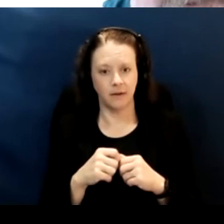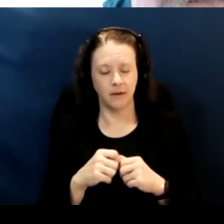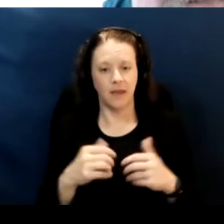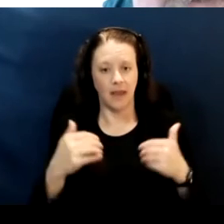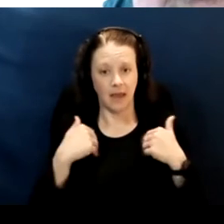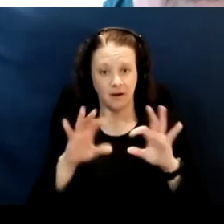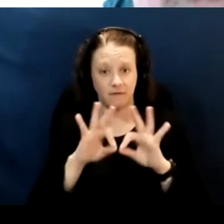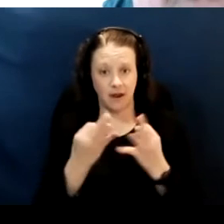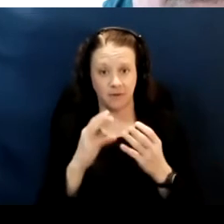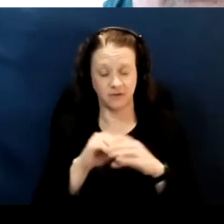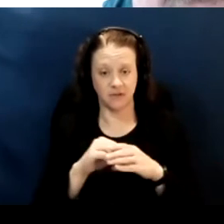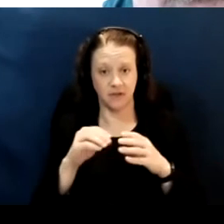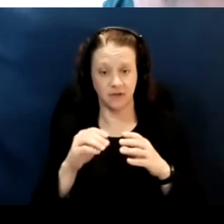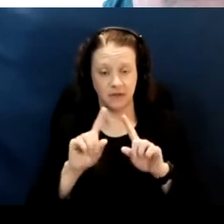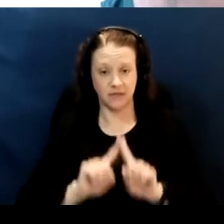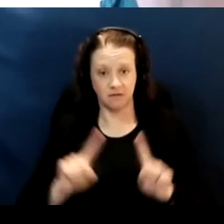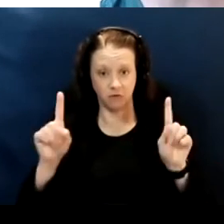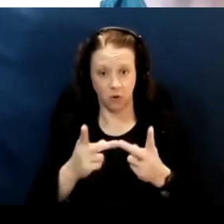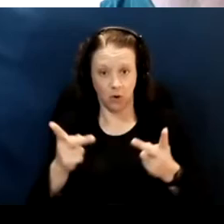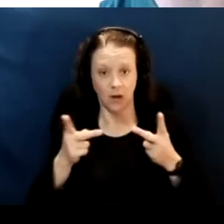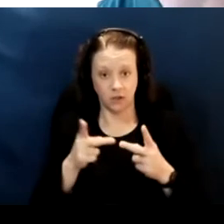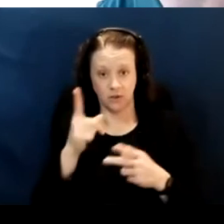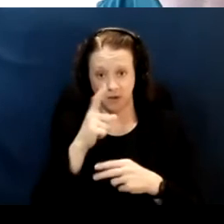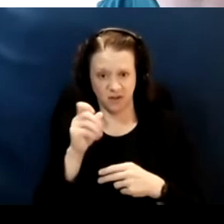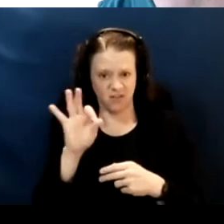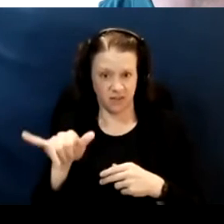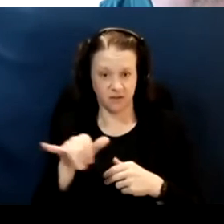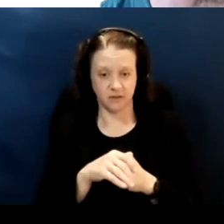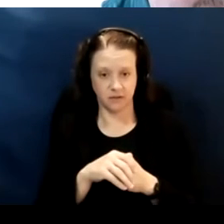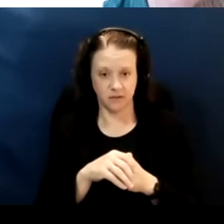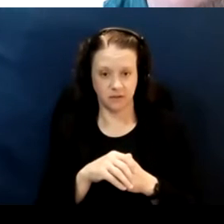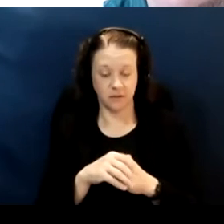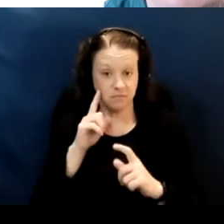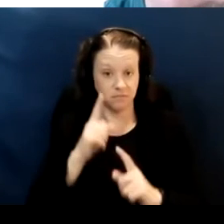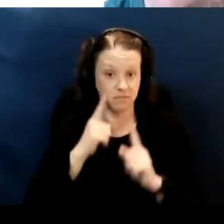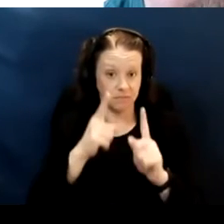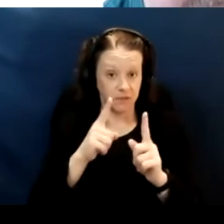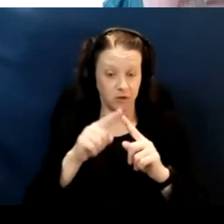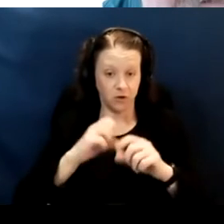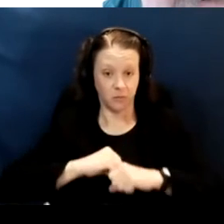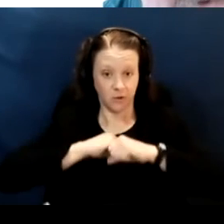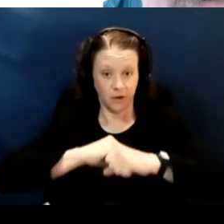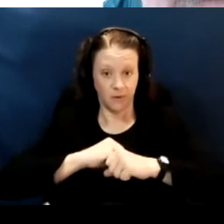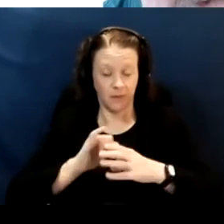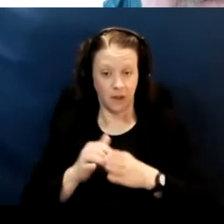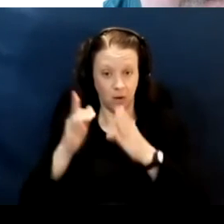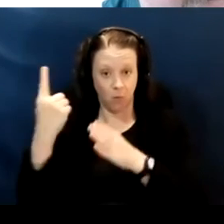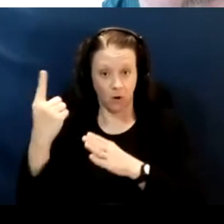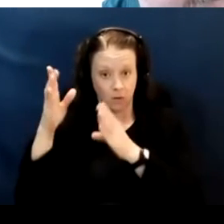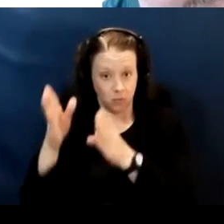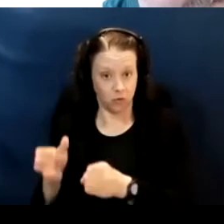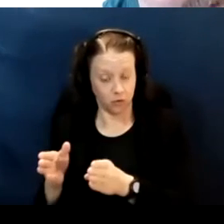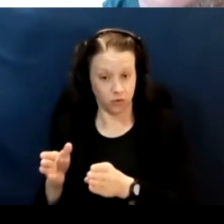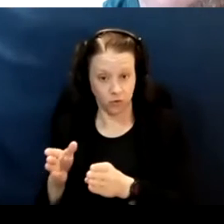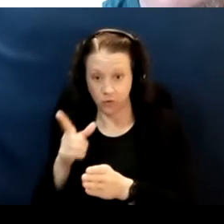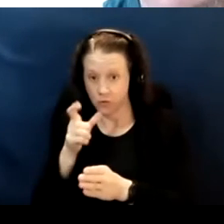locations because of this, to protect that one person